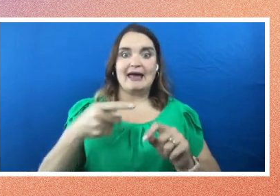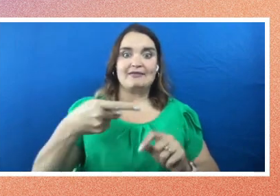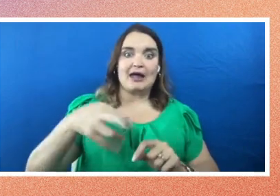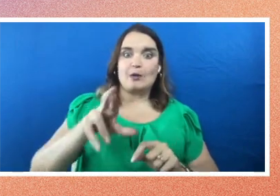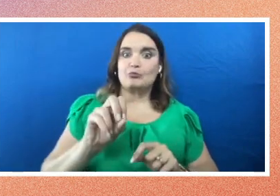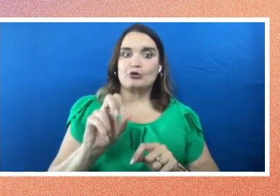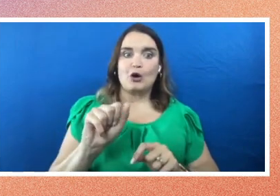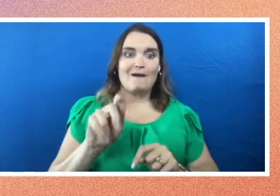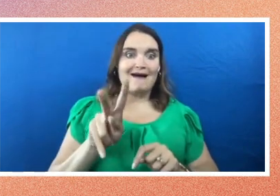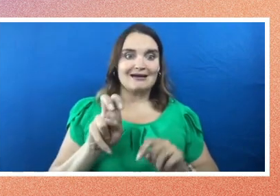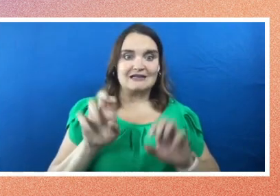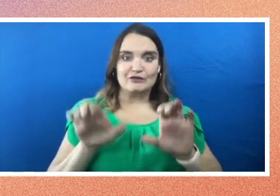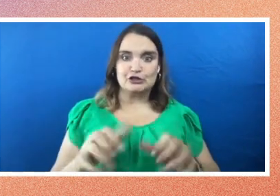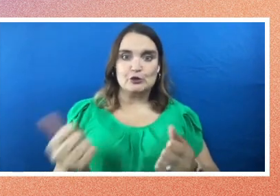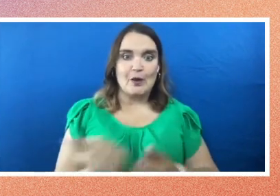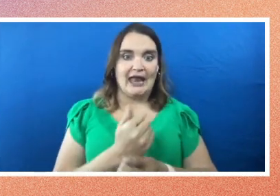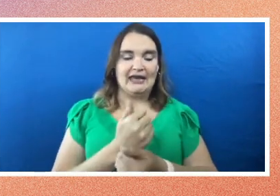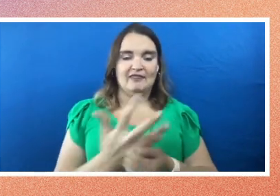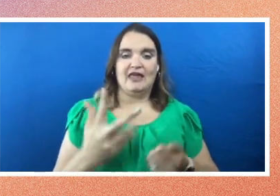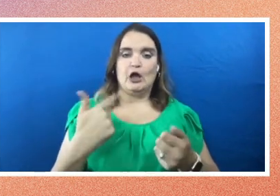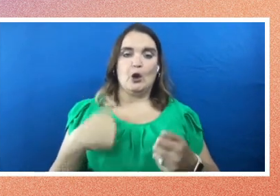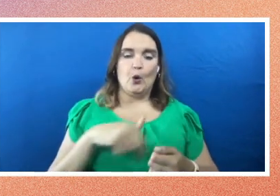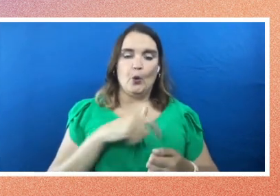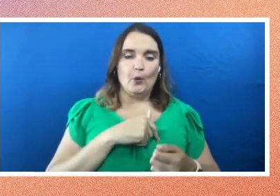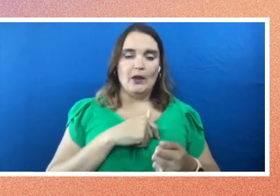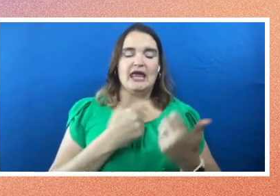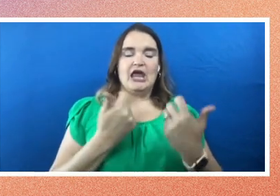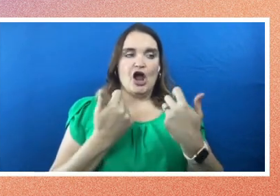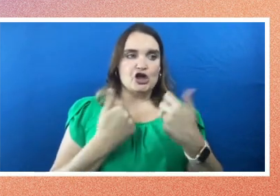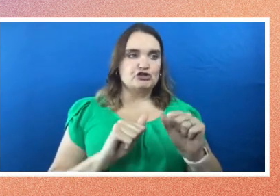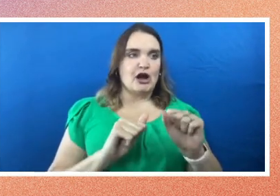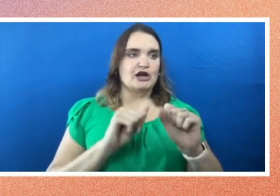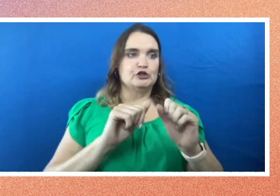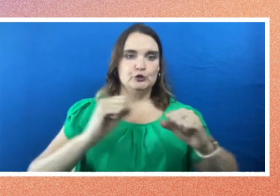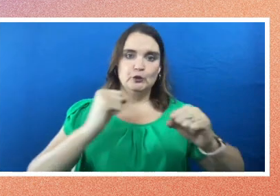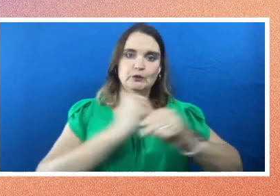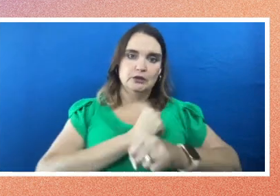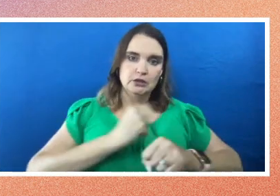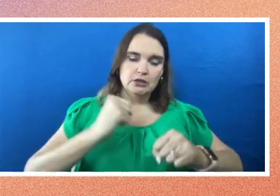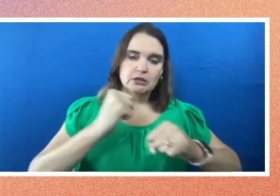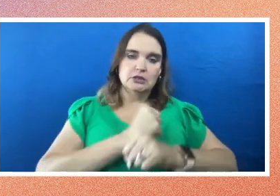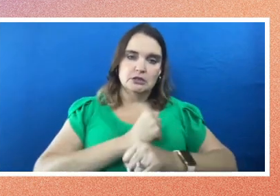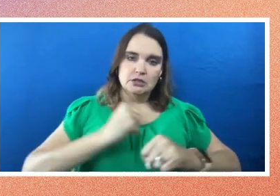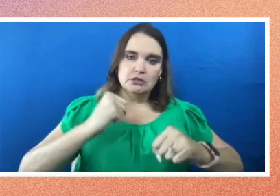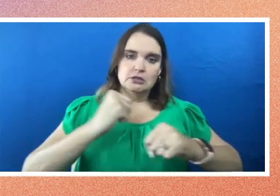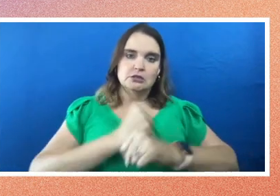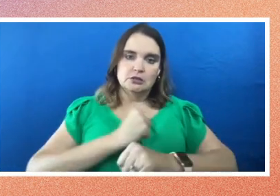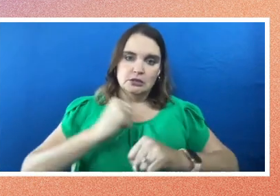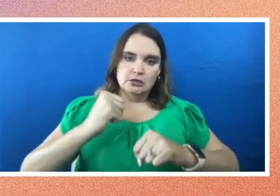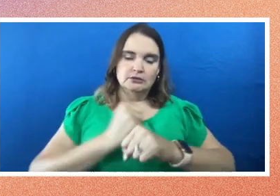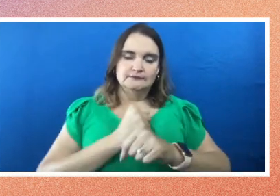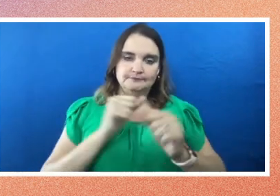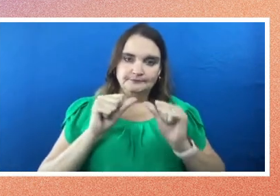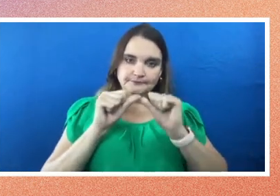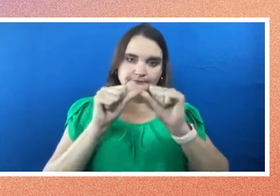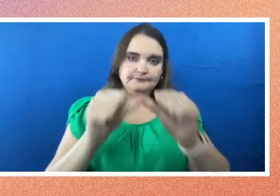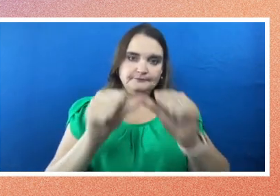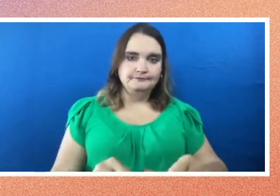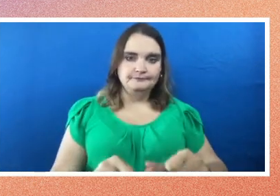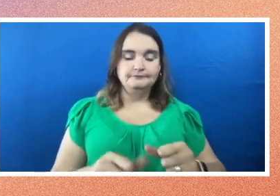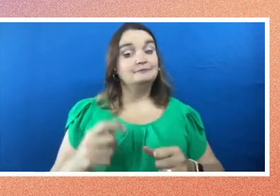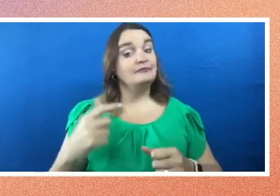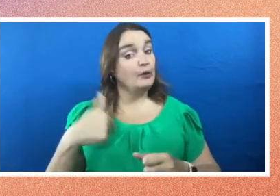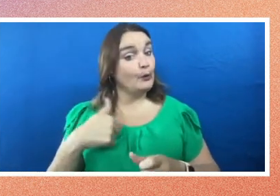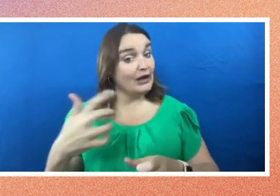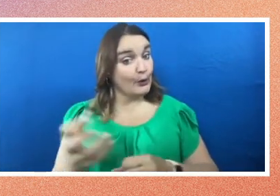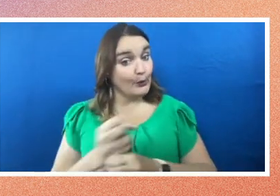we're fighting battles that we thought we won already. But we're also winning in other ways. We're creating that